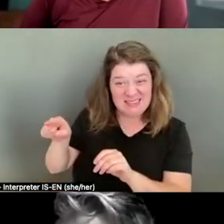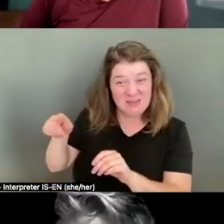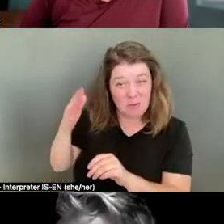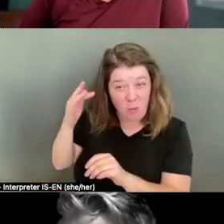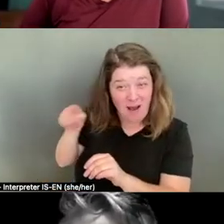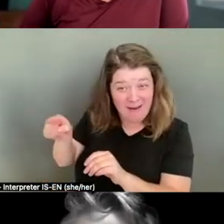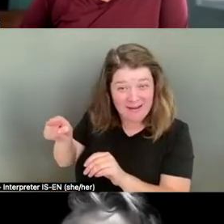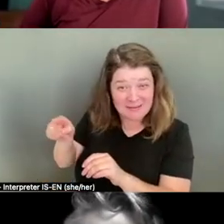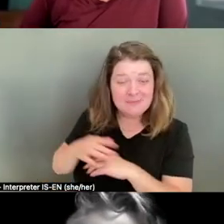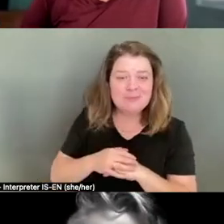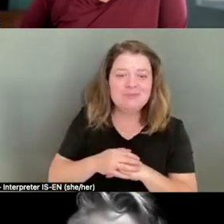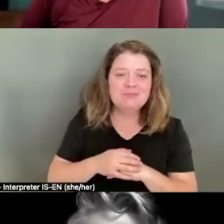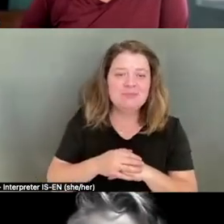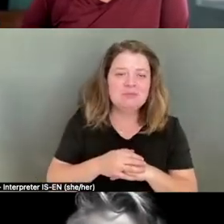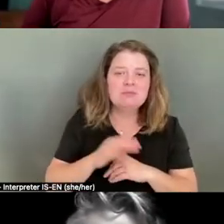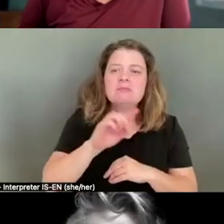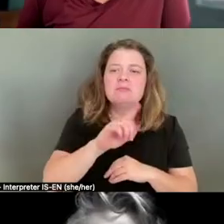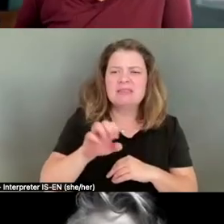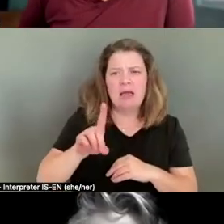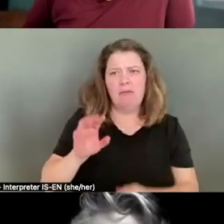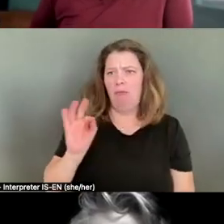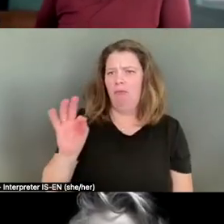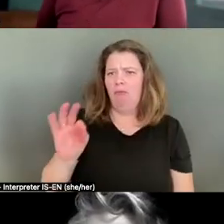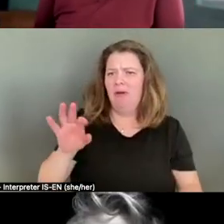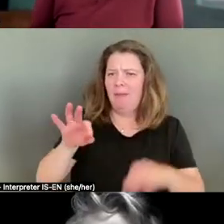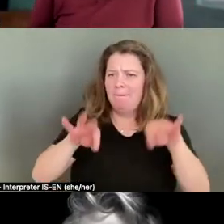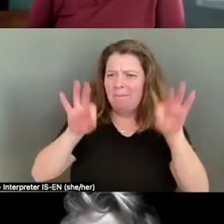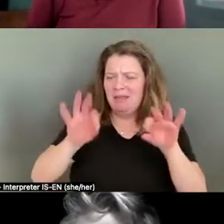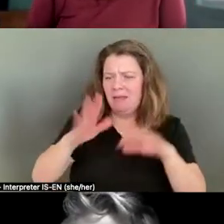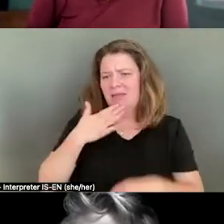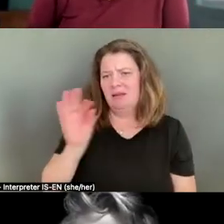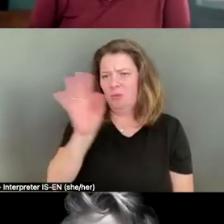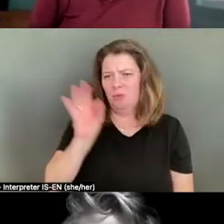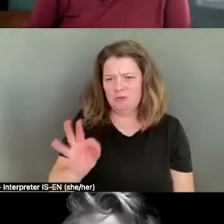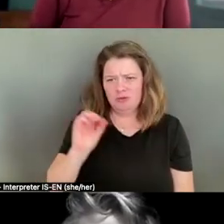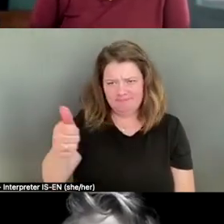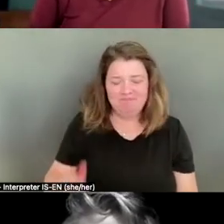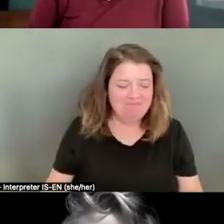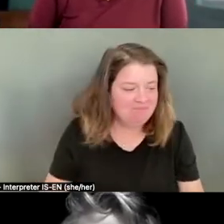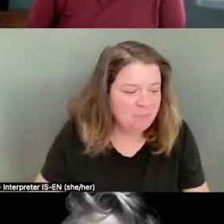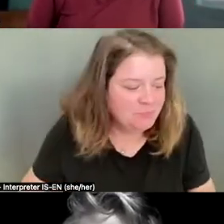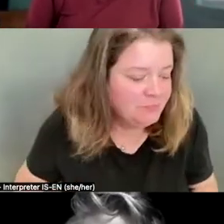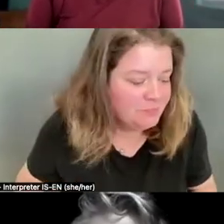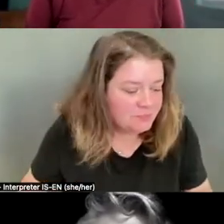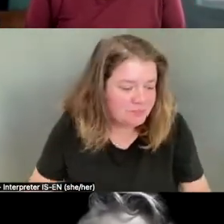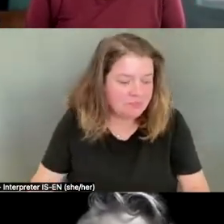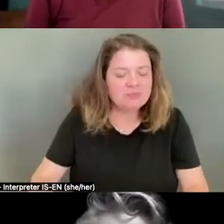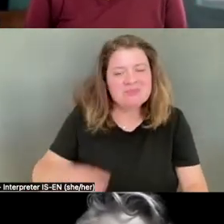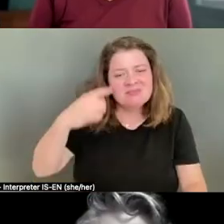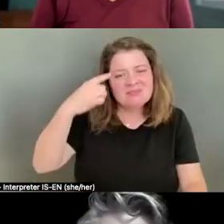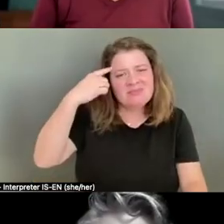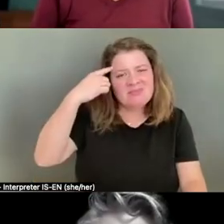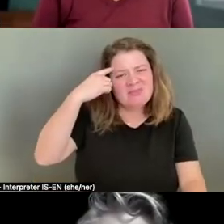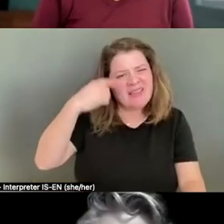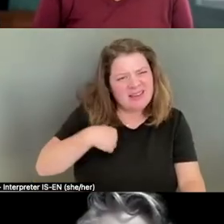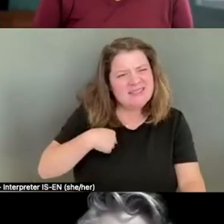Yeah, that's an excellent question, Matt. Thank you for that. It probably is. I think one of the ways that we try to overcome